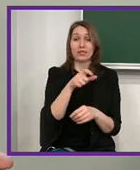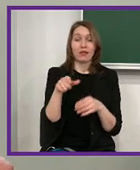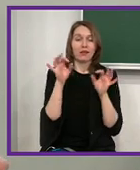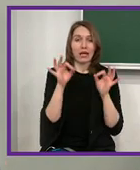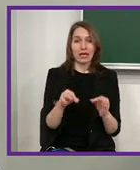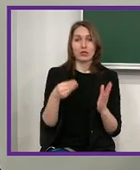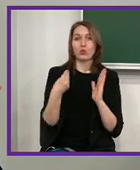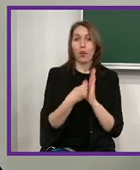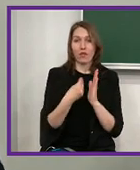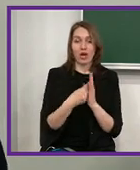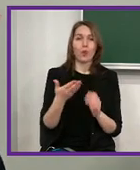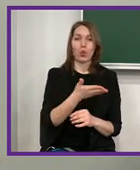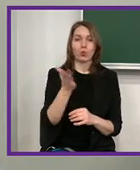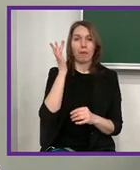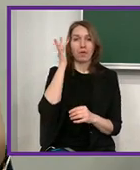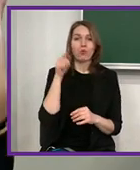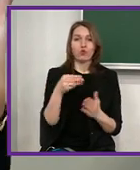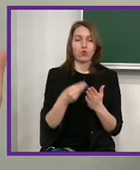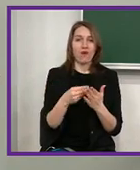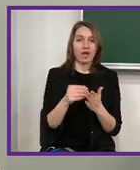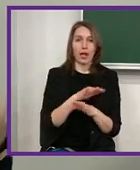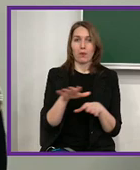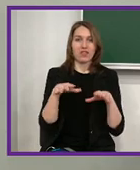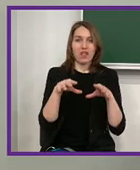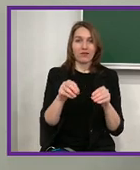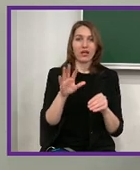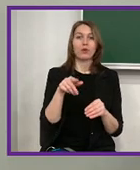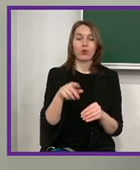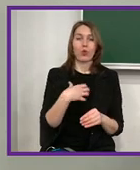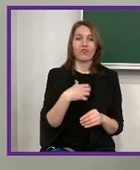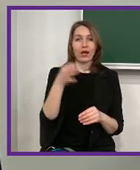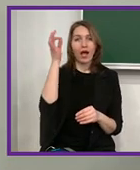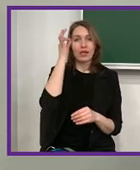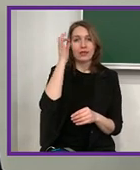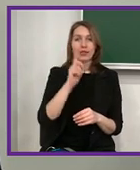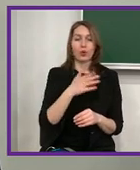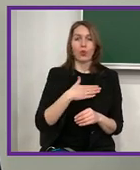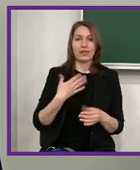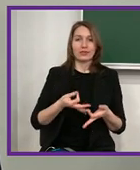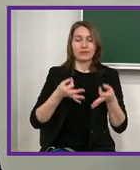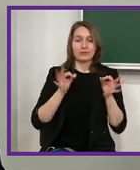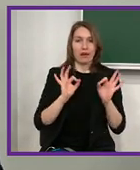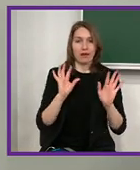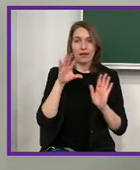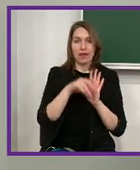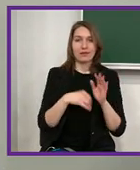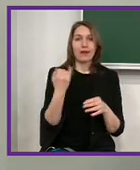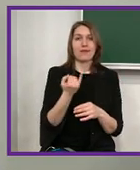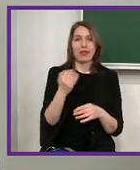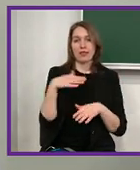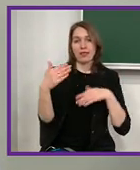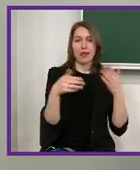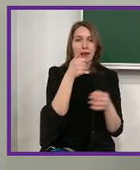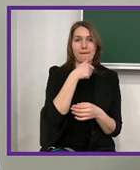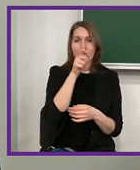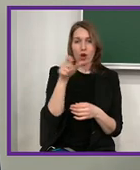I think that's key. And stakeholder consultation and involvement is absolutely critical to the process. And I know Beata will speak more on that when she comes